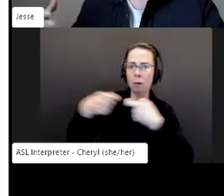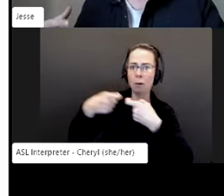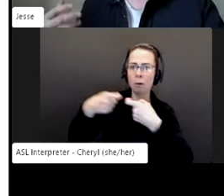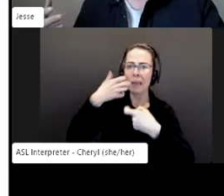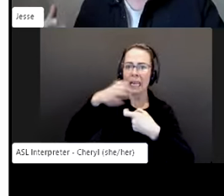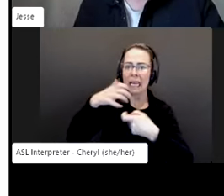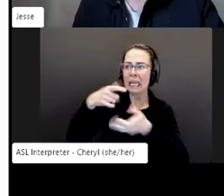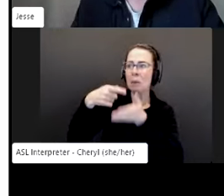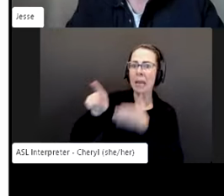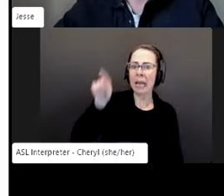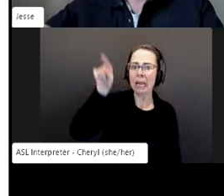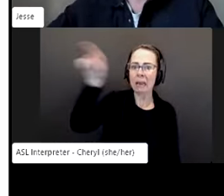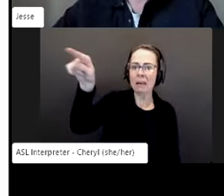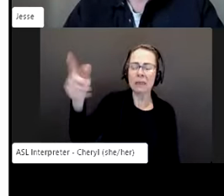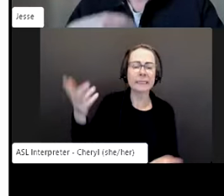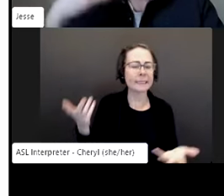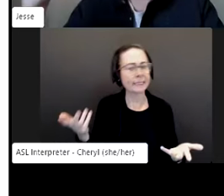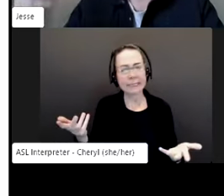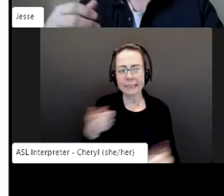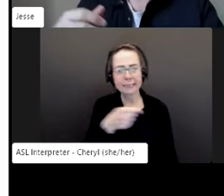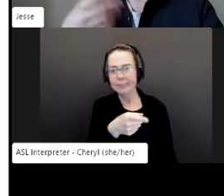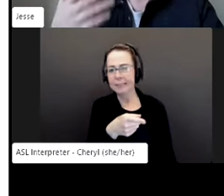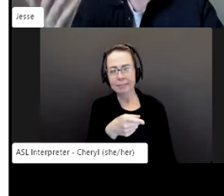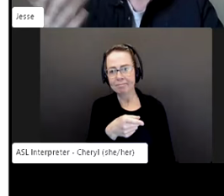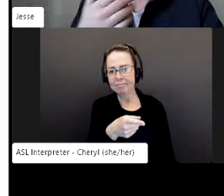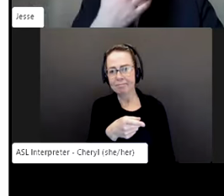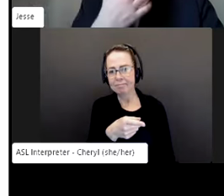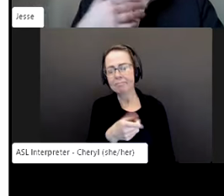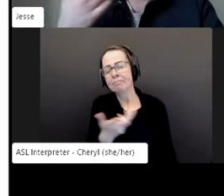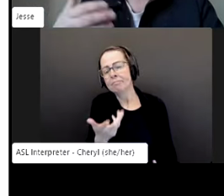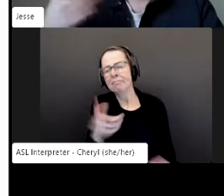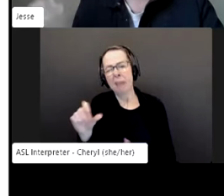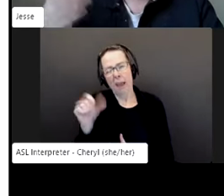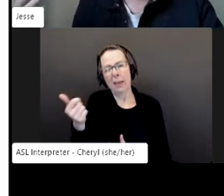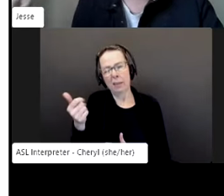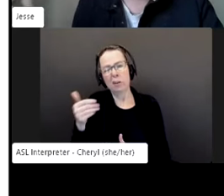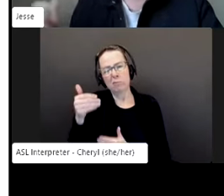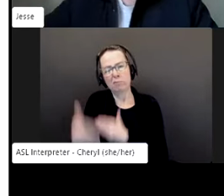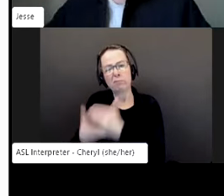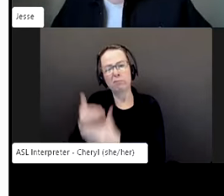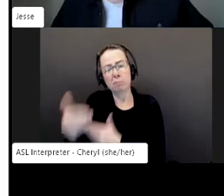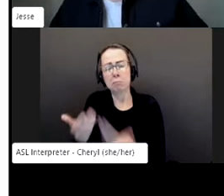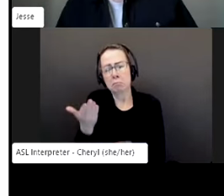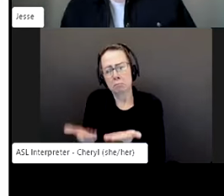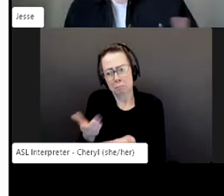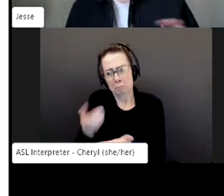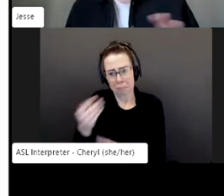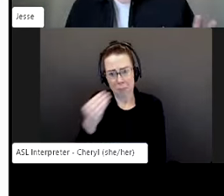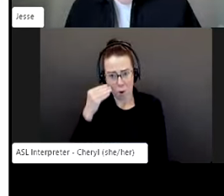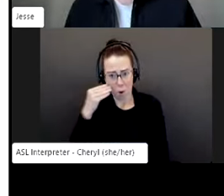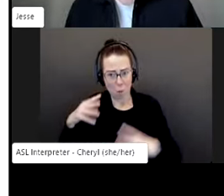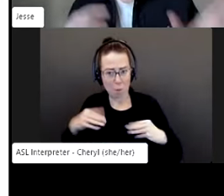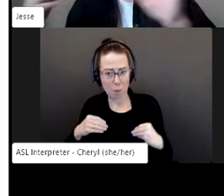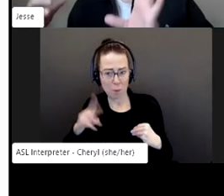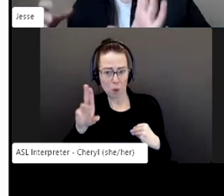There might not be the same sort of easy steps you can take. And you'd probably, if you're doing that already, I suspect you'd have a U.S. bank account. But that's